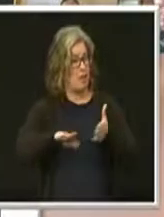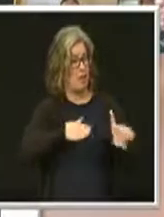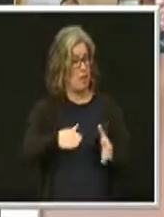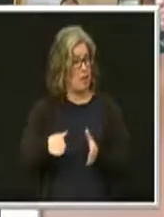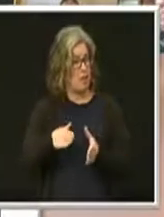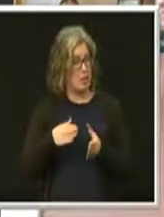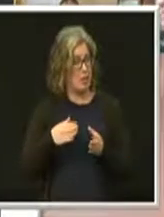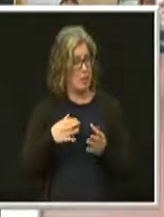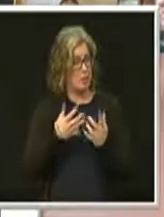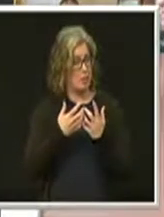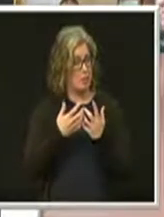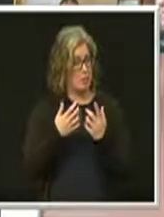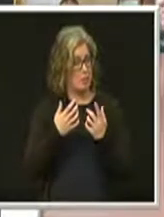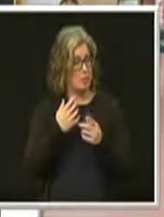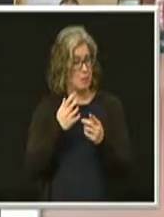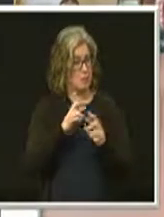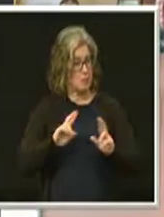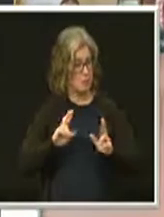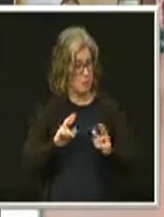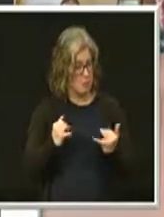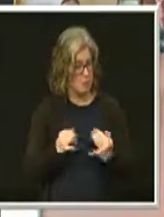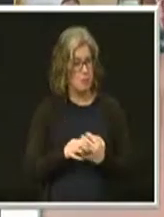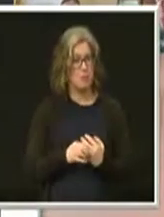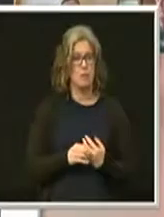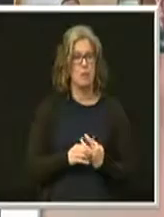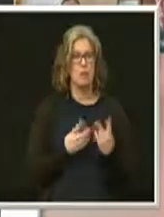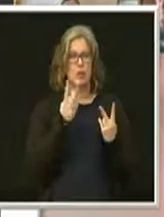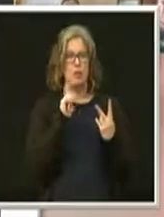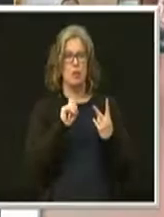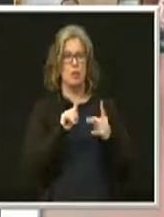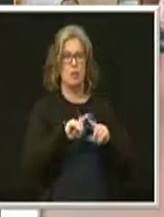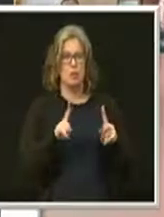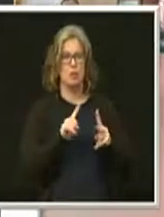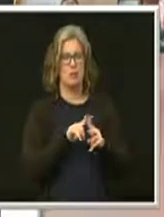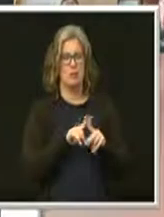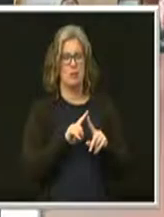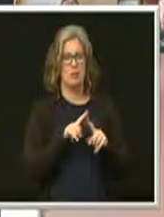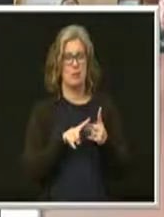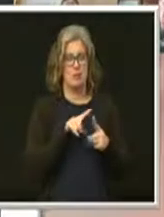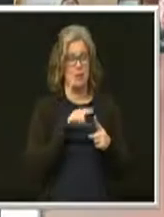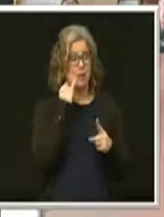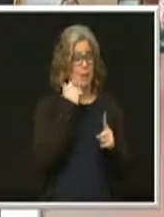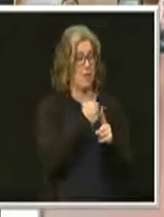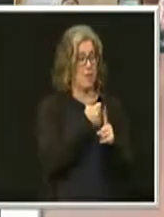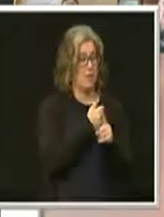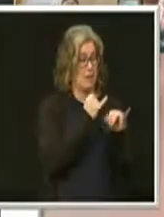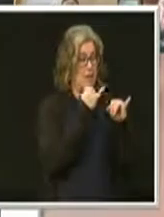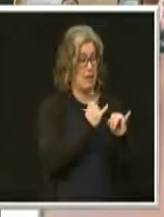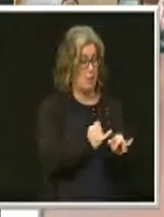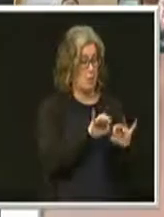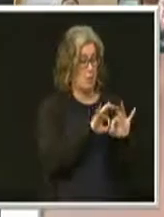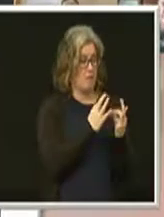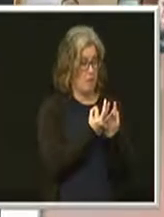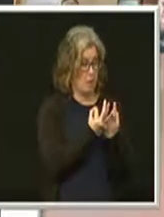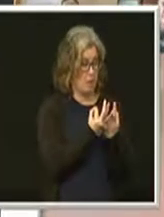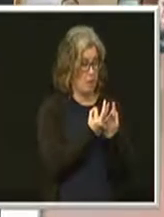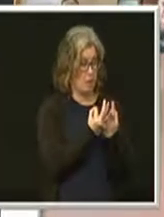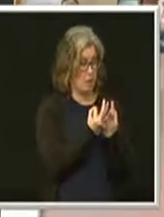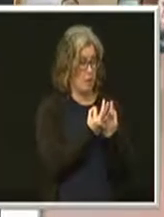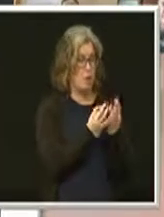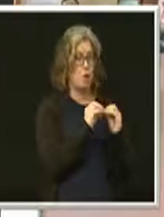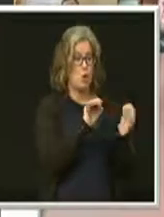work? Okay, so I guess we got two different questions here. If you're an individual or family, there are